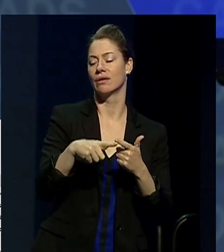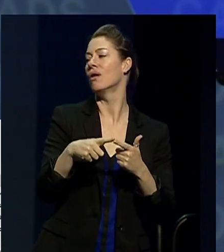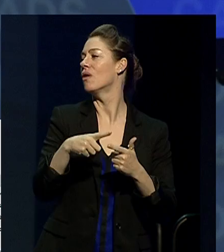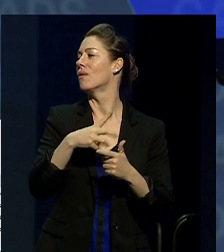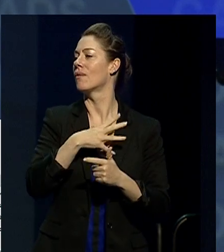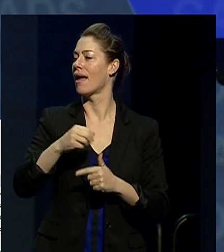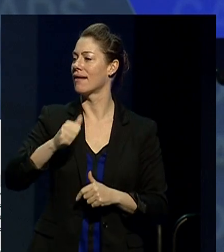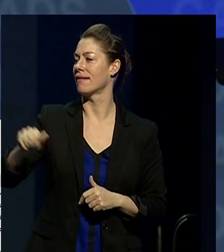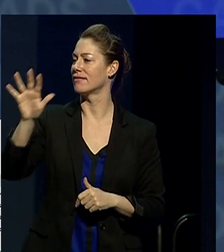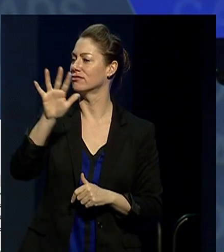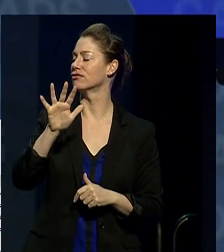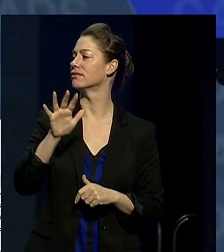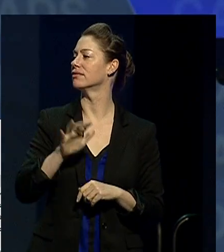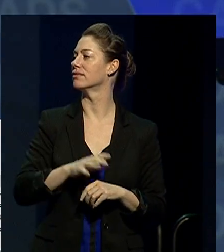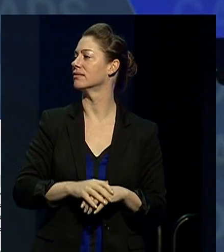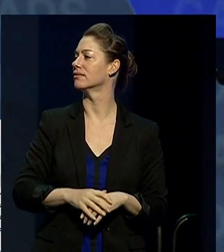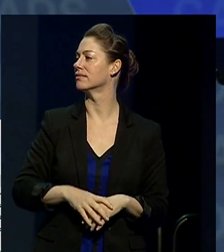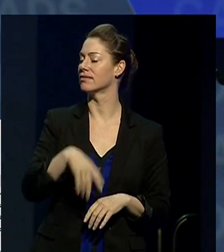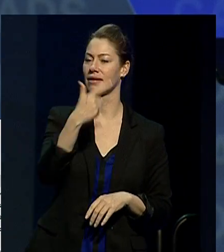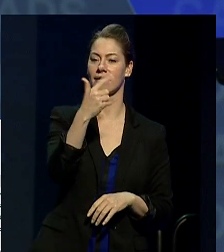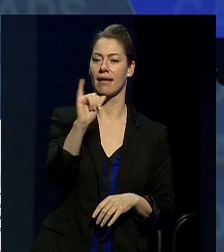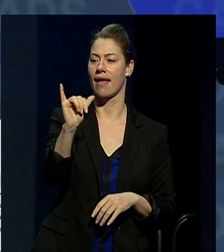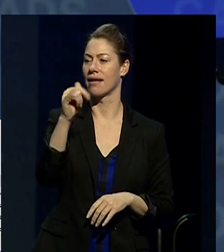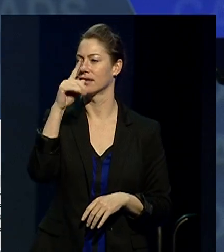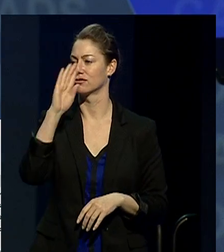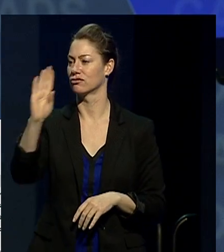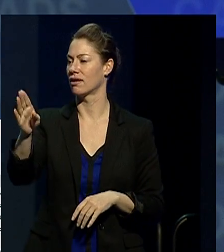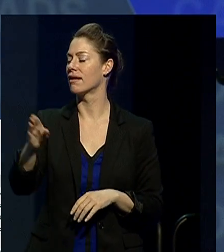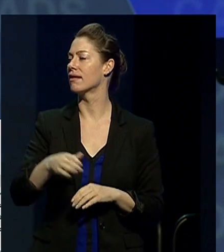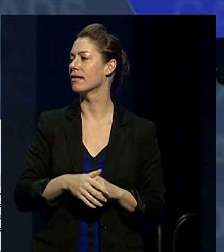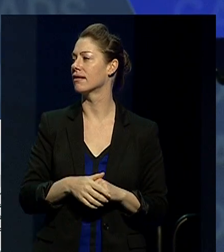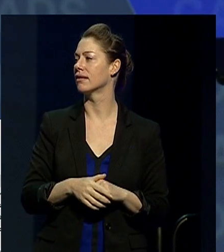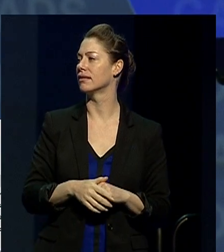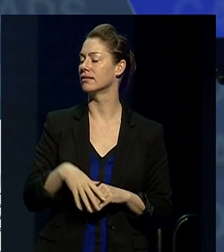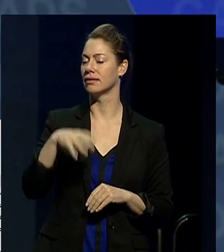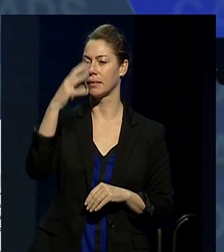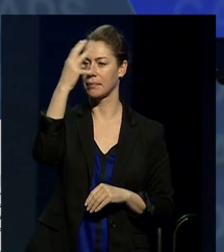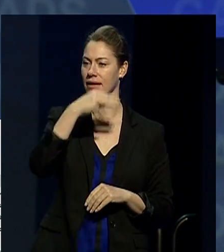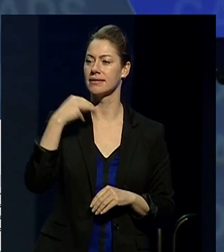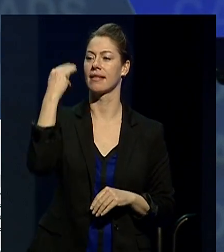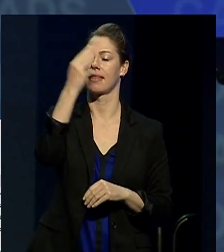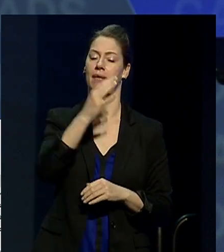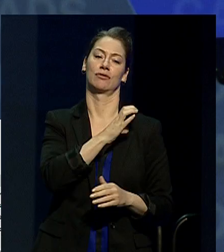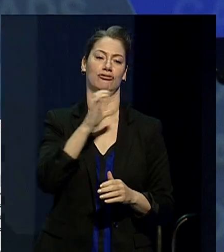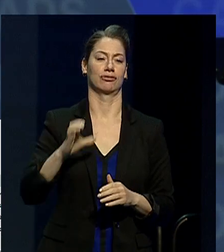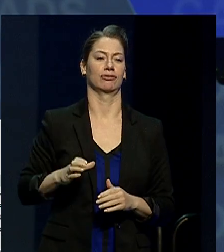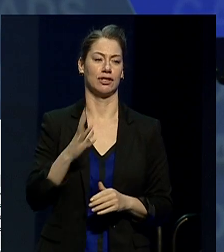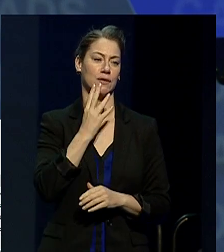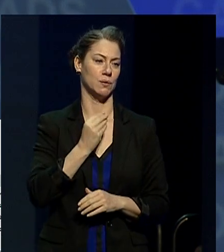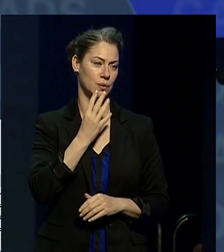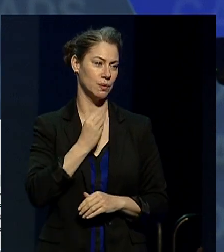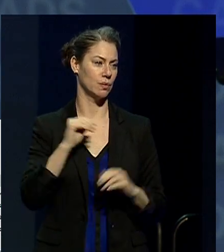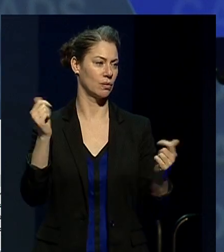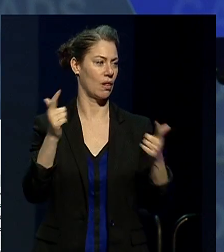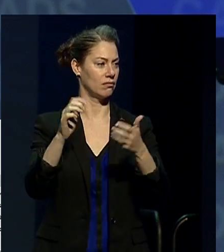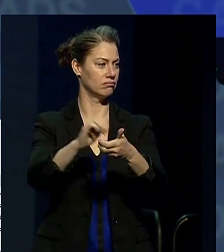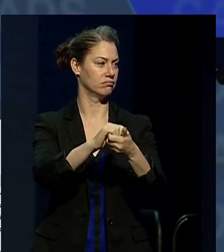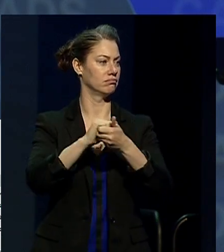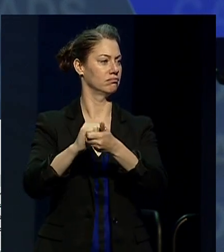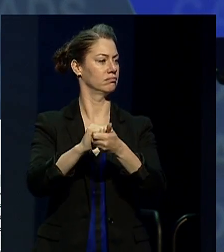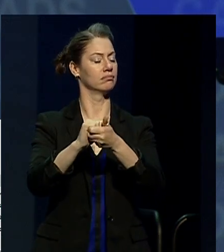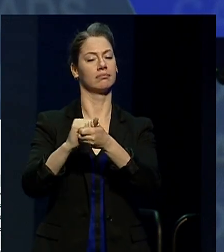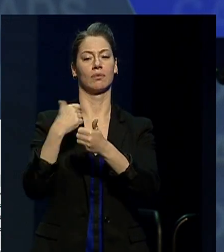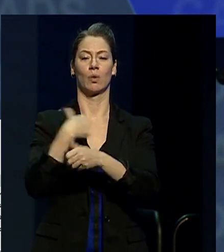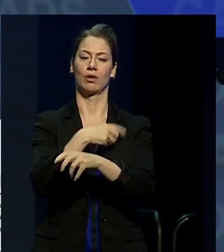and Asian, gay and straight, Muslim, Christian, and Jew. We're ready to